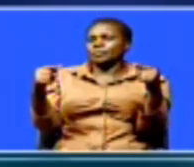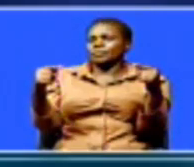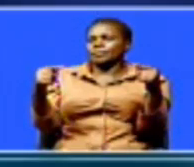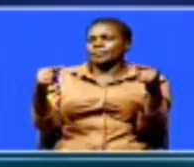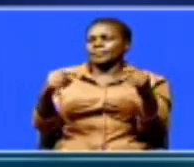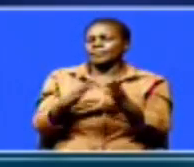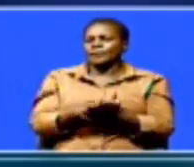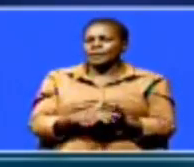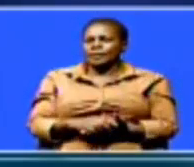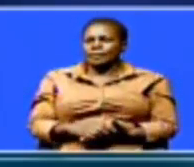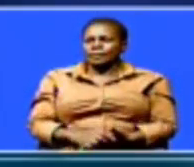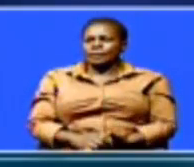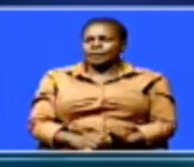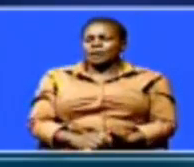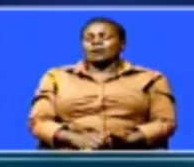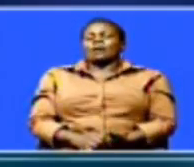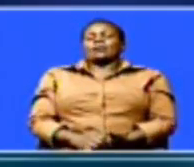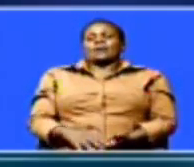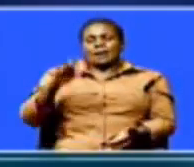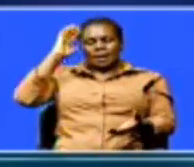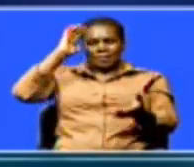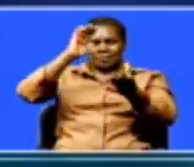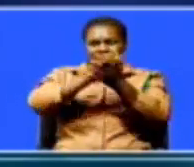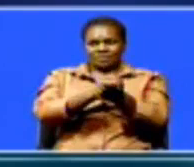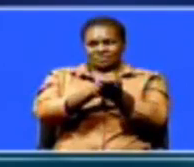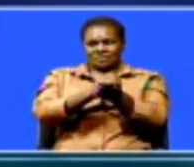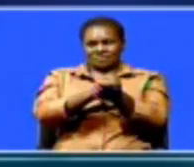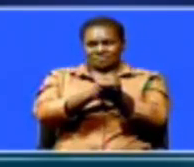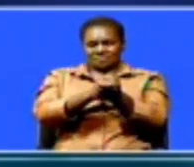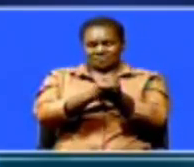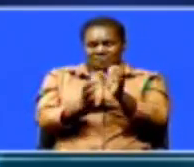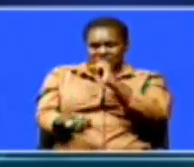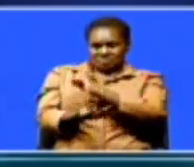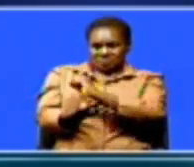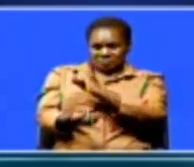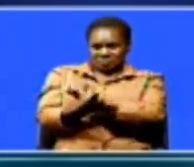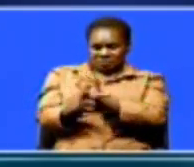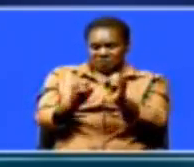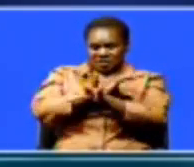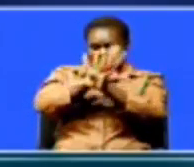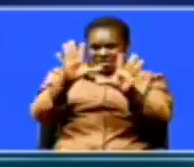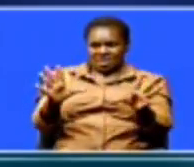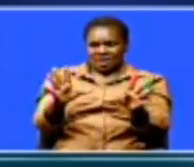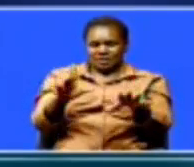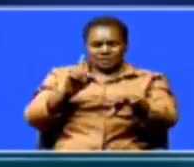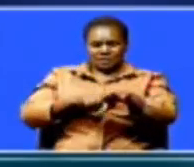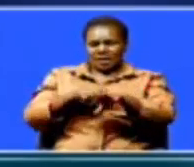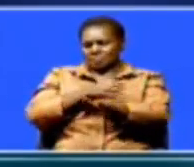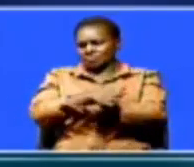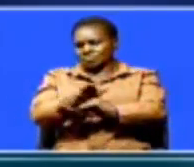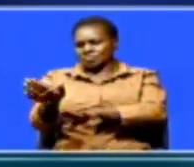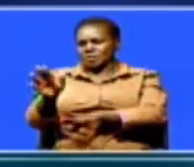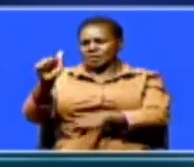All right, I believe we've covered much of it. Exactly, not too much time. ANC